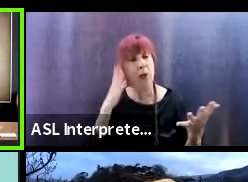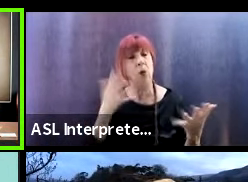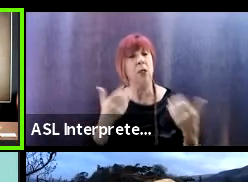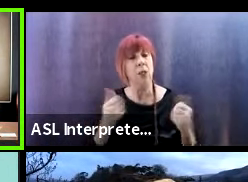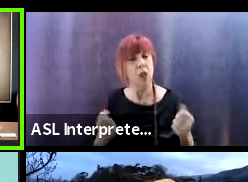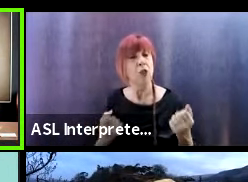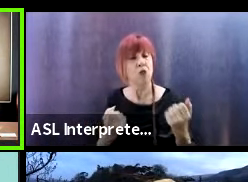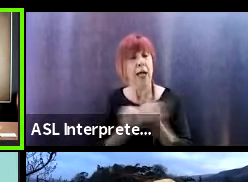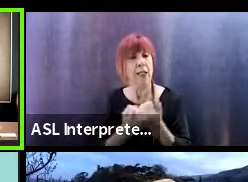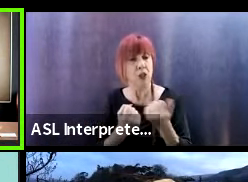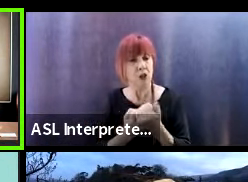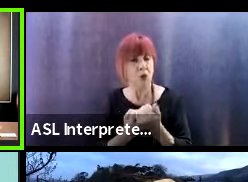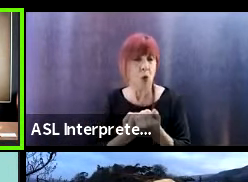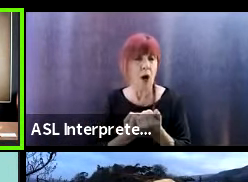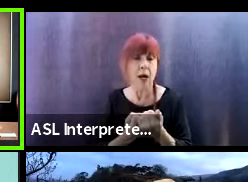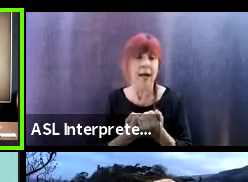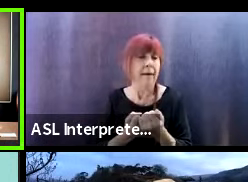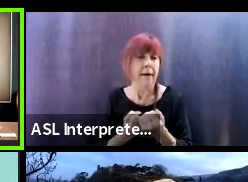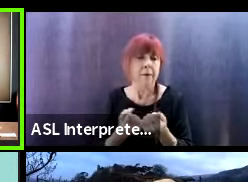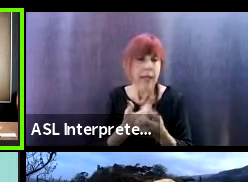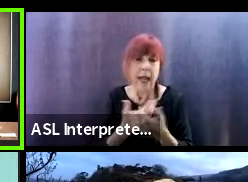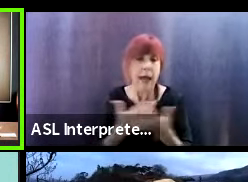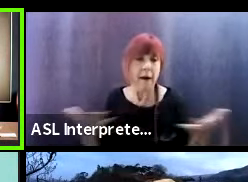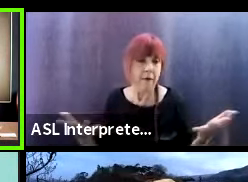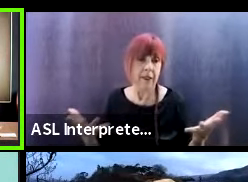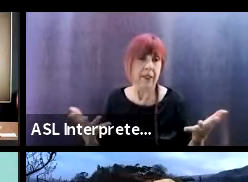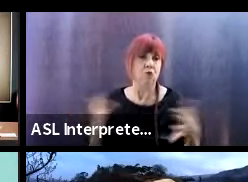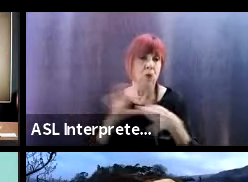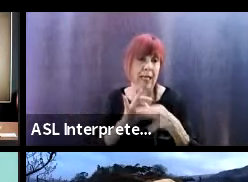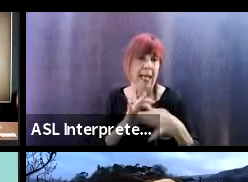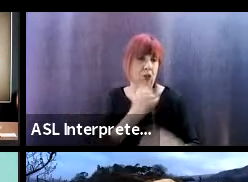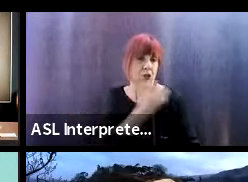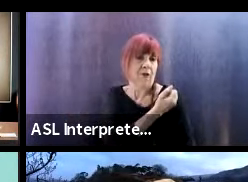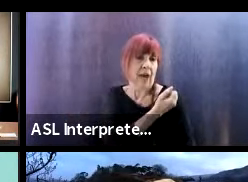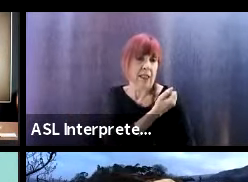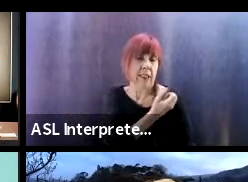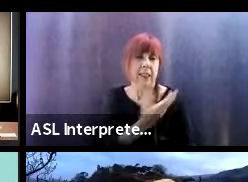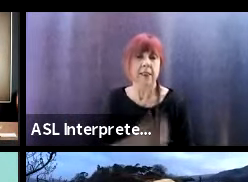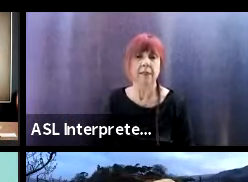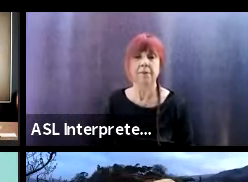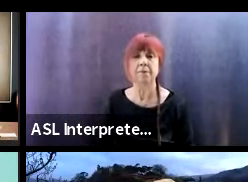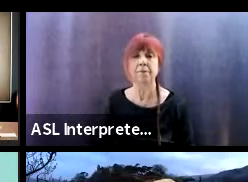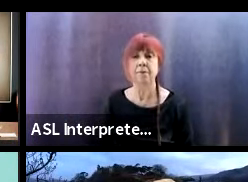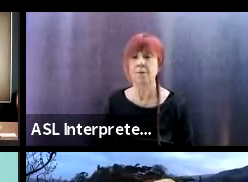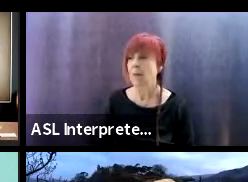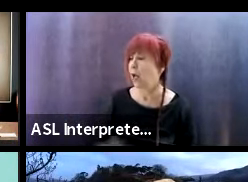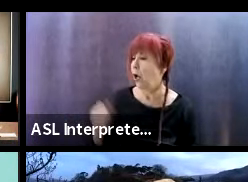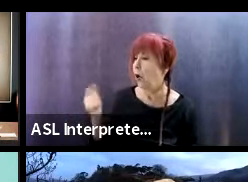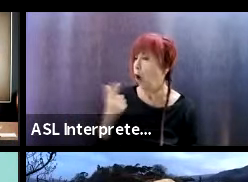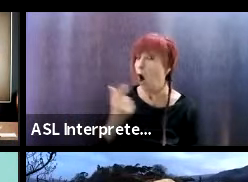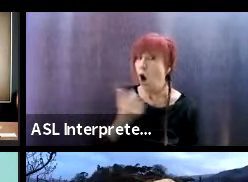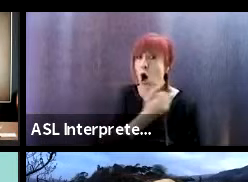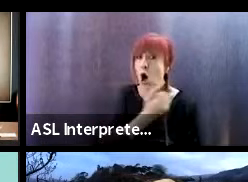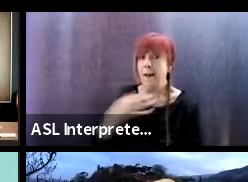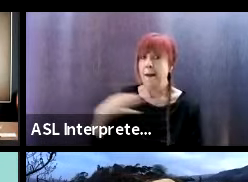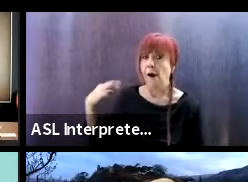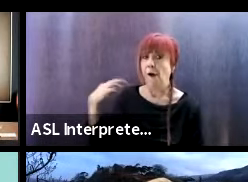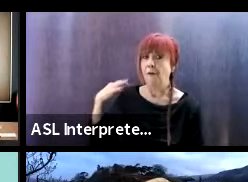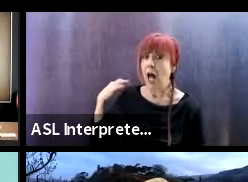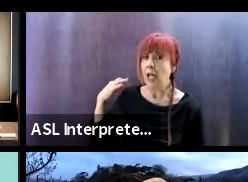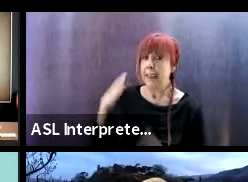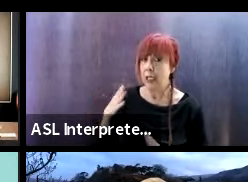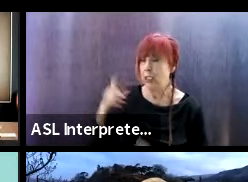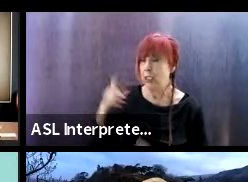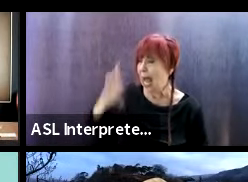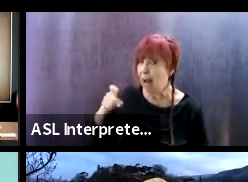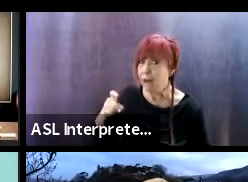trying to support the vaccination efforts. And do volunteers have to be vaccinated, or if someone signs up to